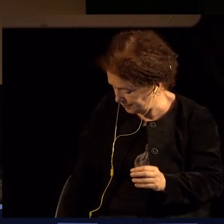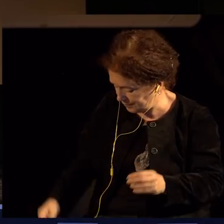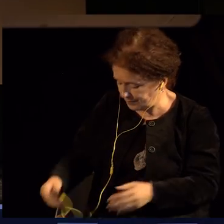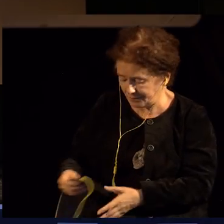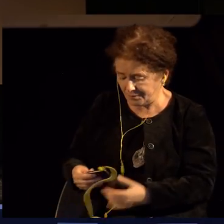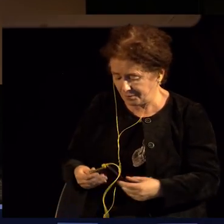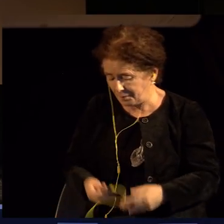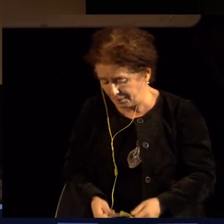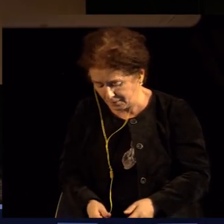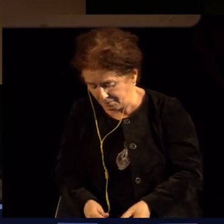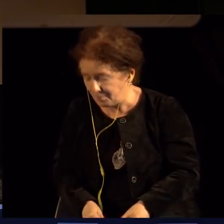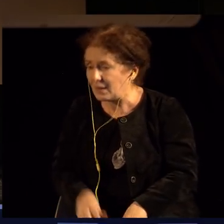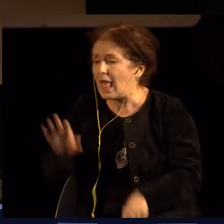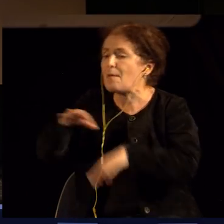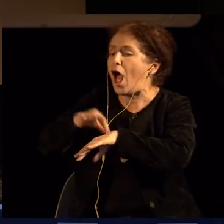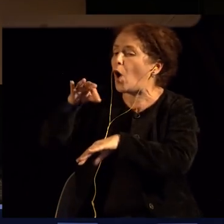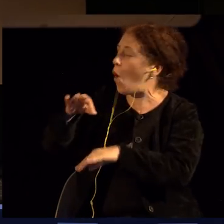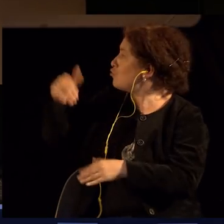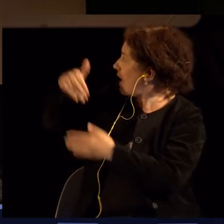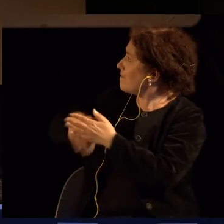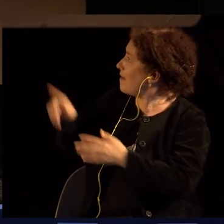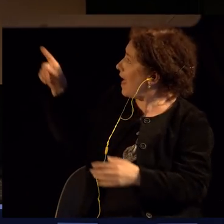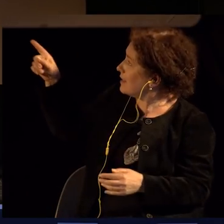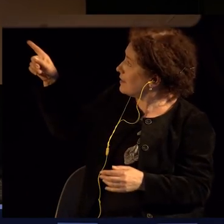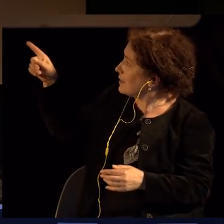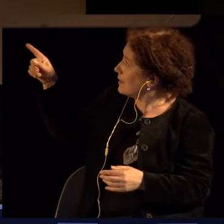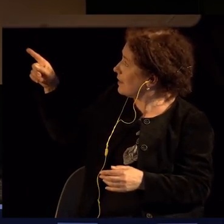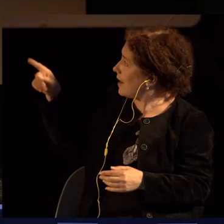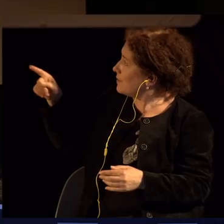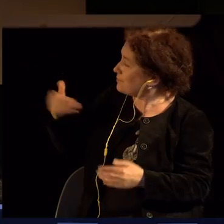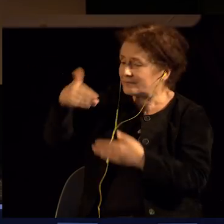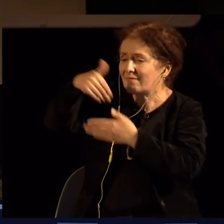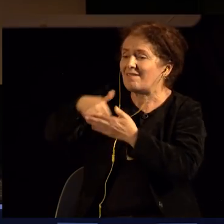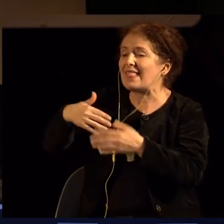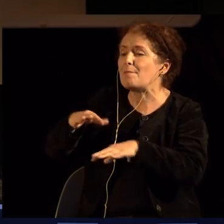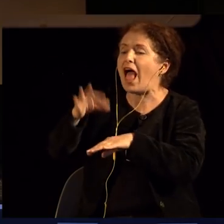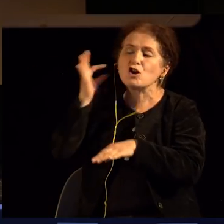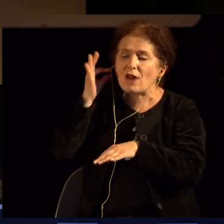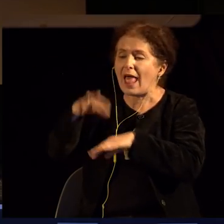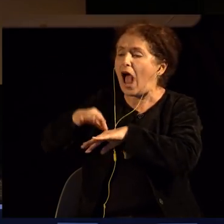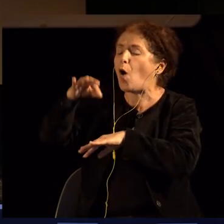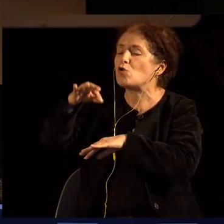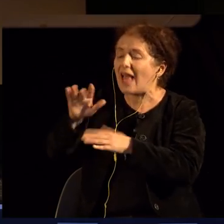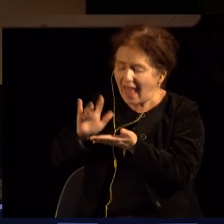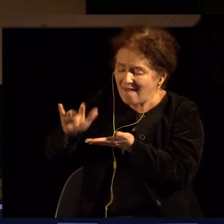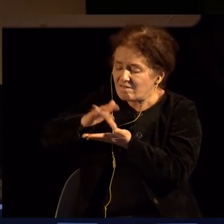out of both the penis and the vagina. And there is erectile tissue. Can you go on forward?